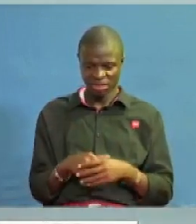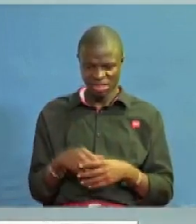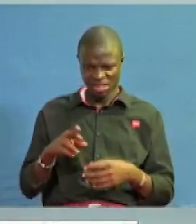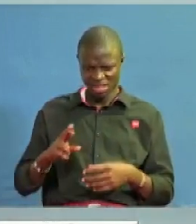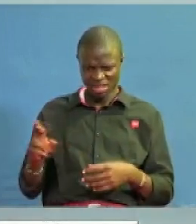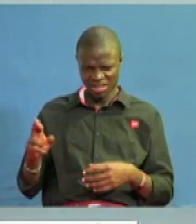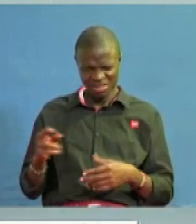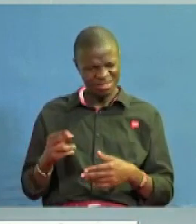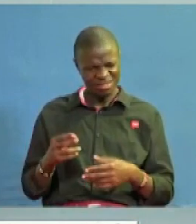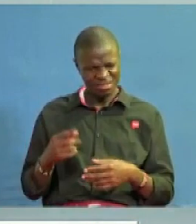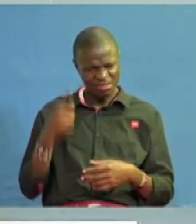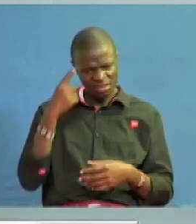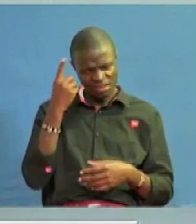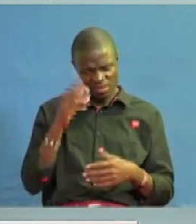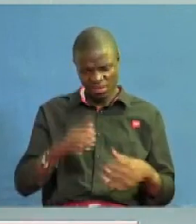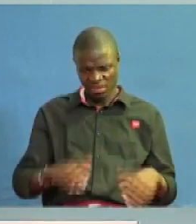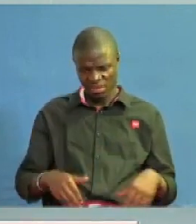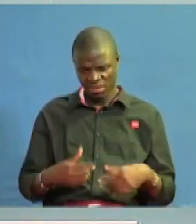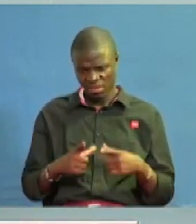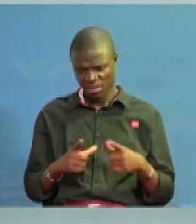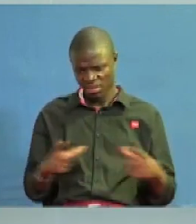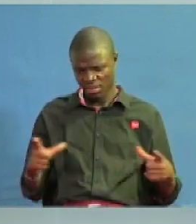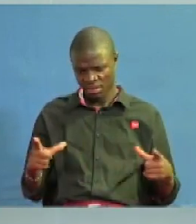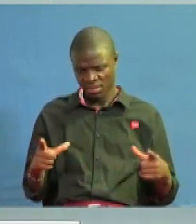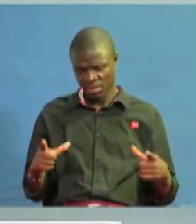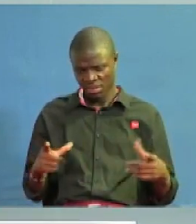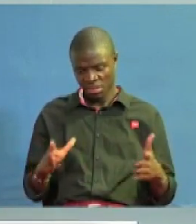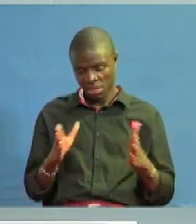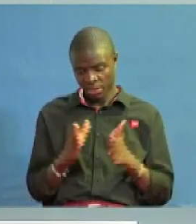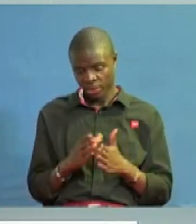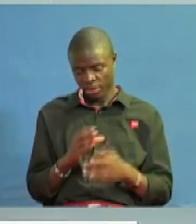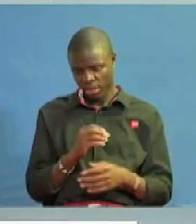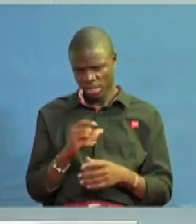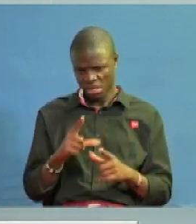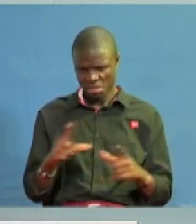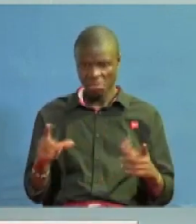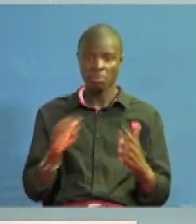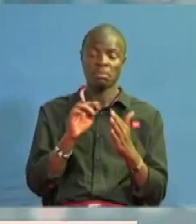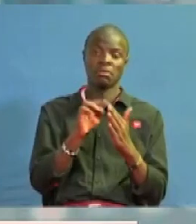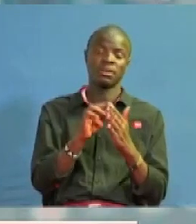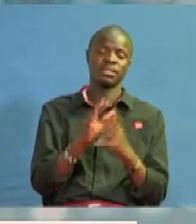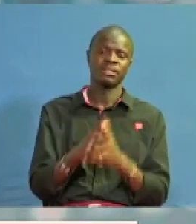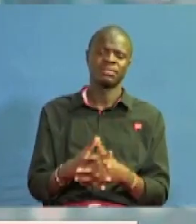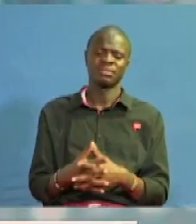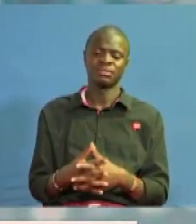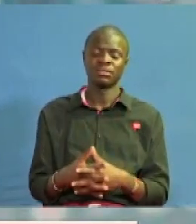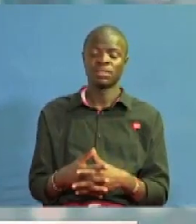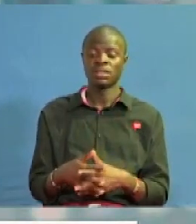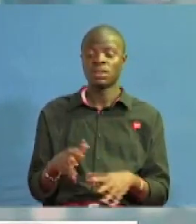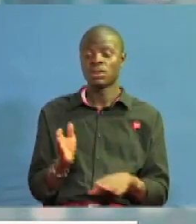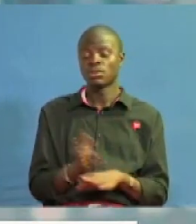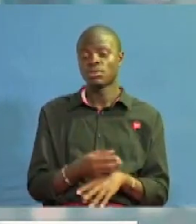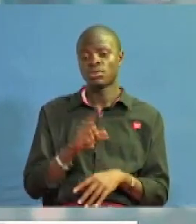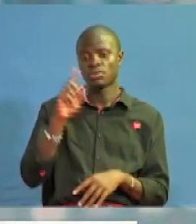stocks, for how long do you hold on to them? Tell us about the short-term and long-term investments in stocks. All right, great. Fantastic